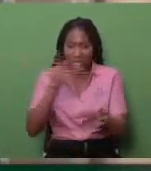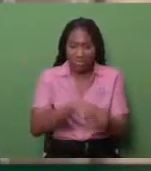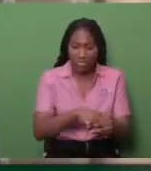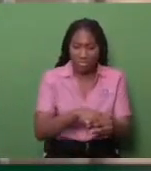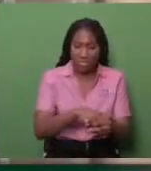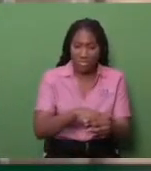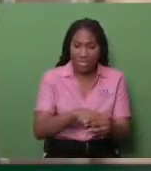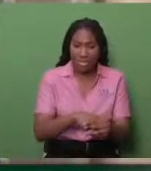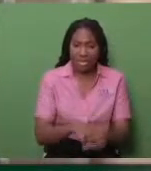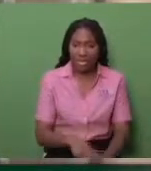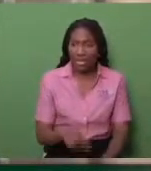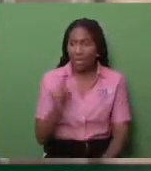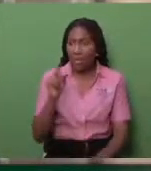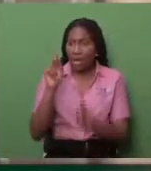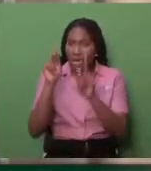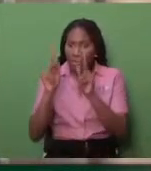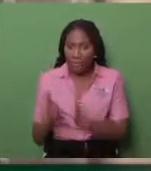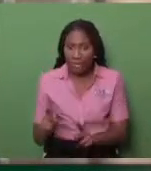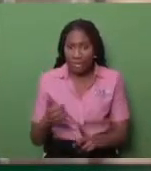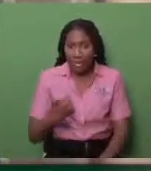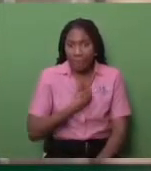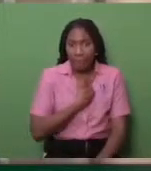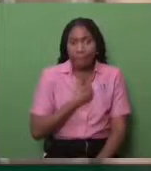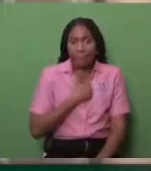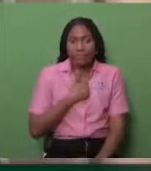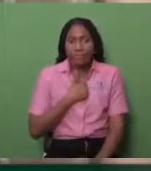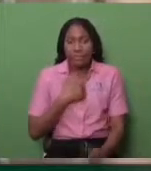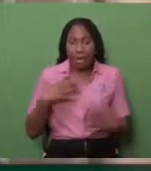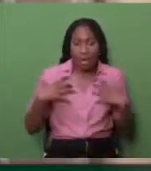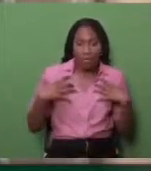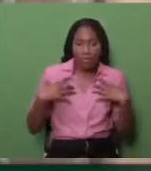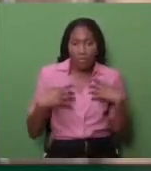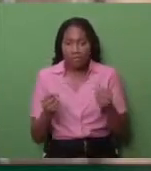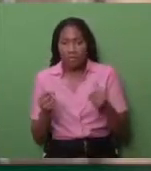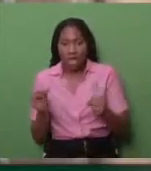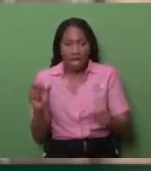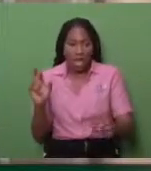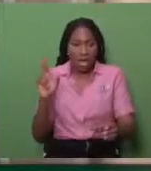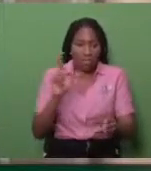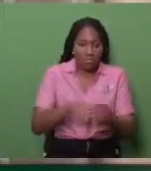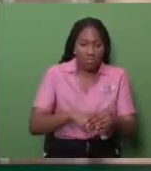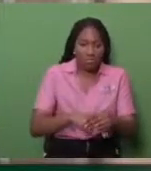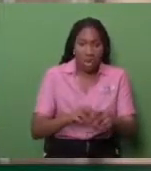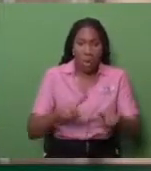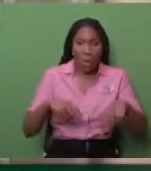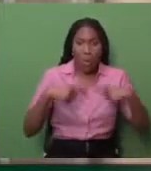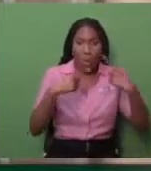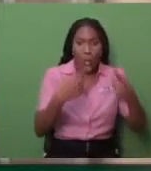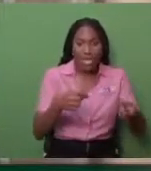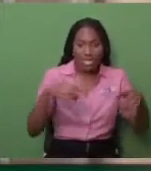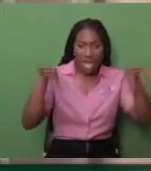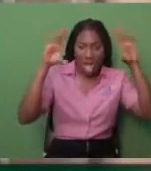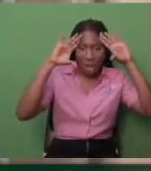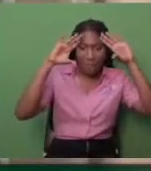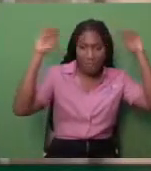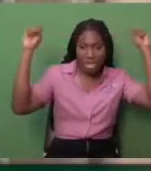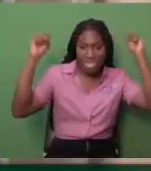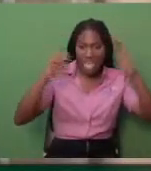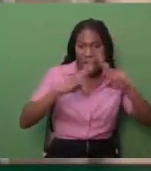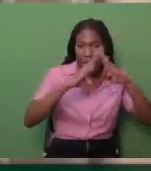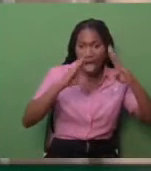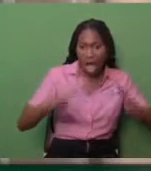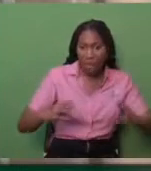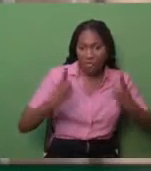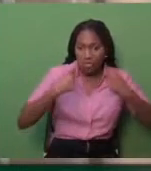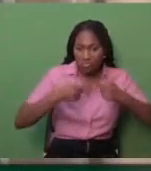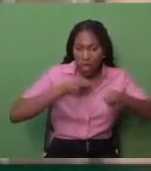inserted themselves physically into the process by appearing in the President's house to exert influence. Did I call upon